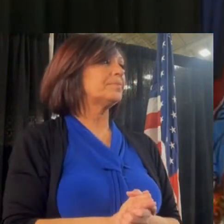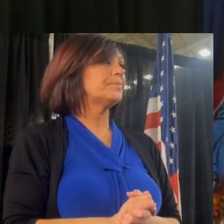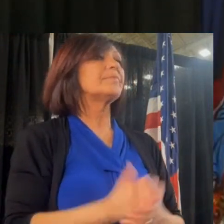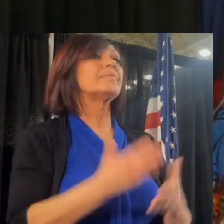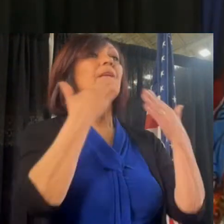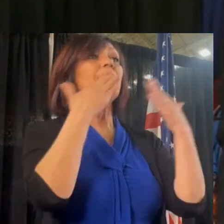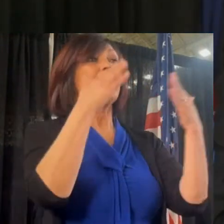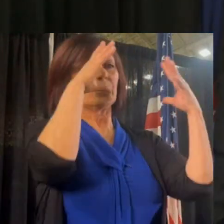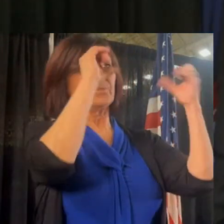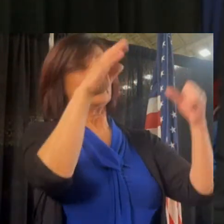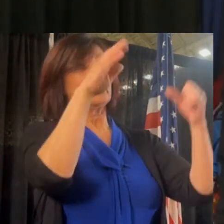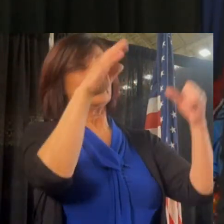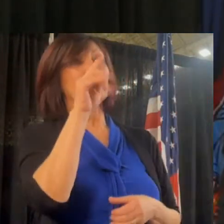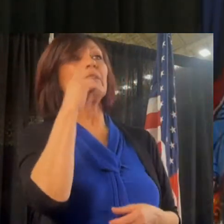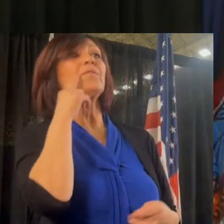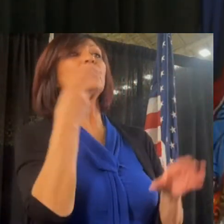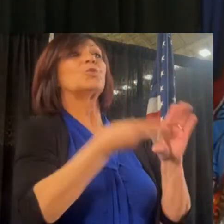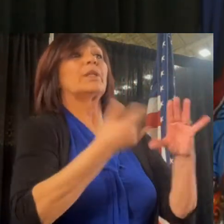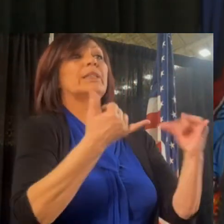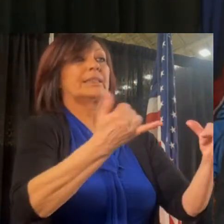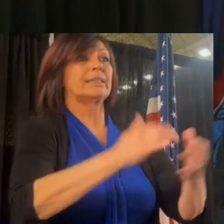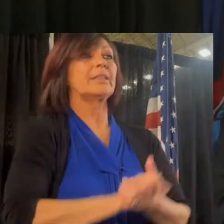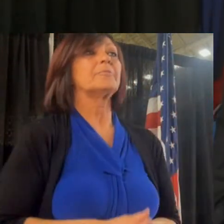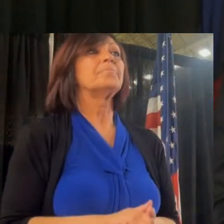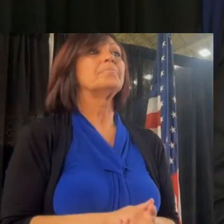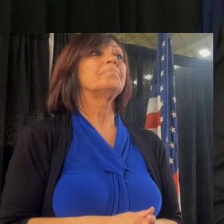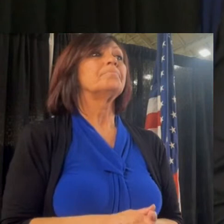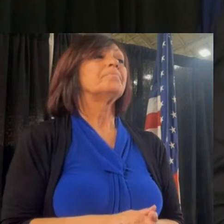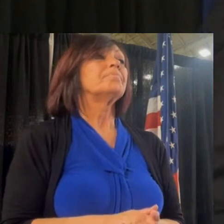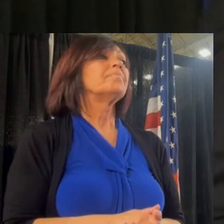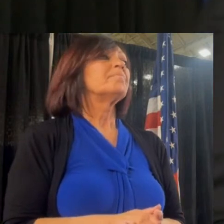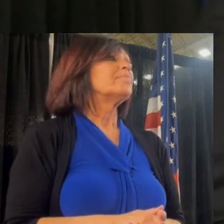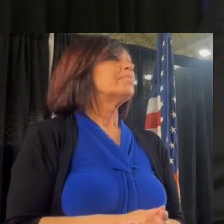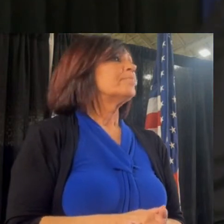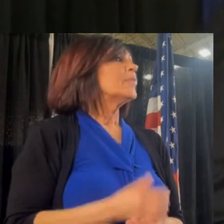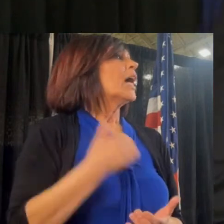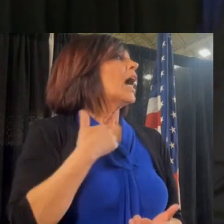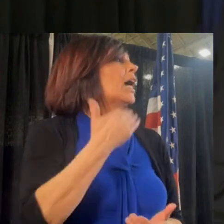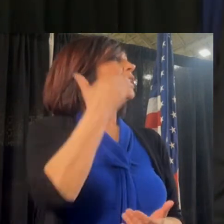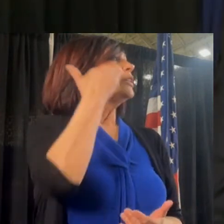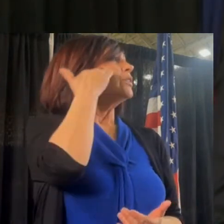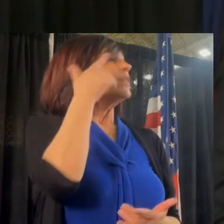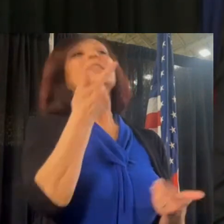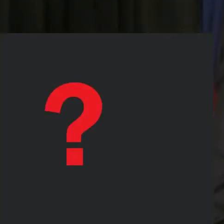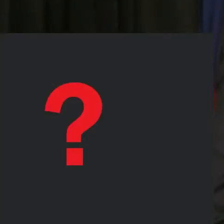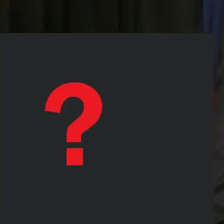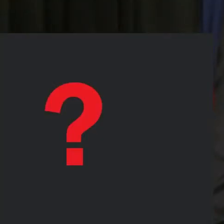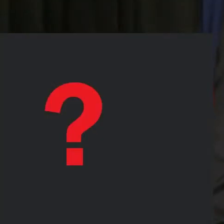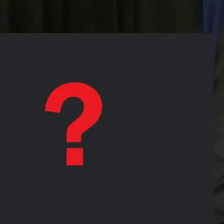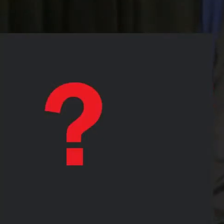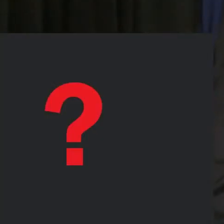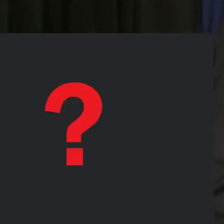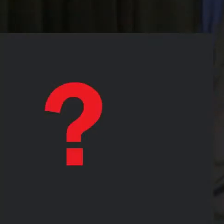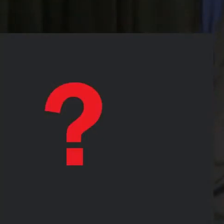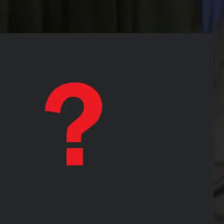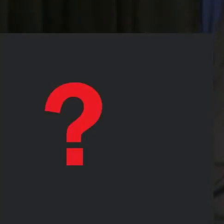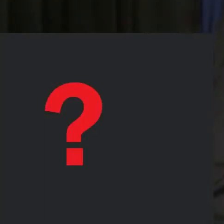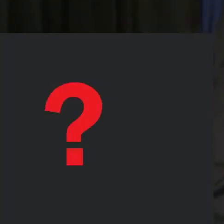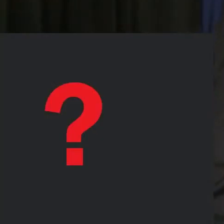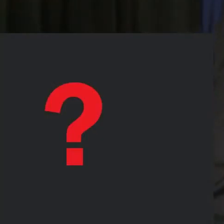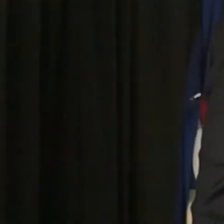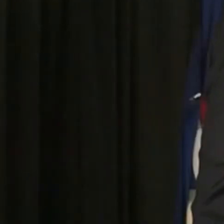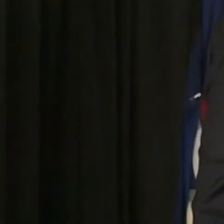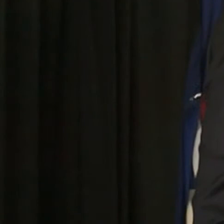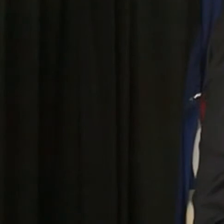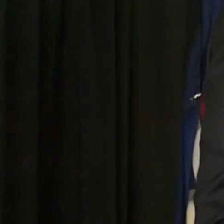Thank you, President Balkin, for joining us here today. I know these efforts will allow SUNY Erie to continue to prepare our